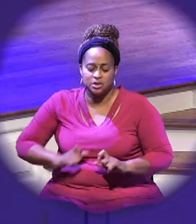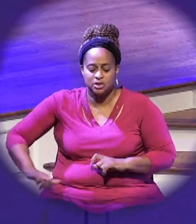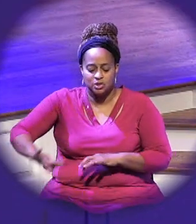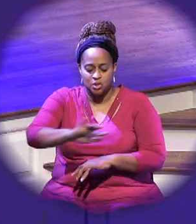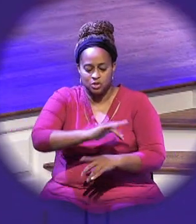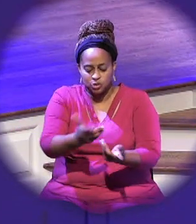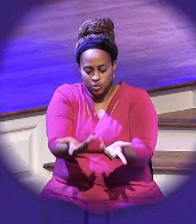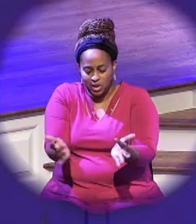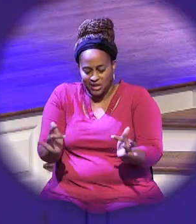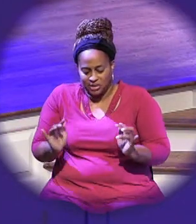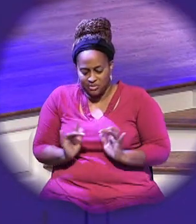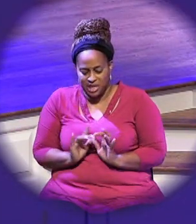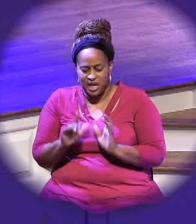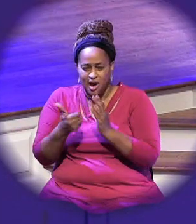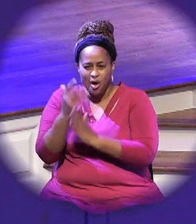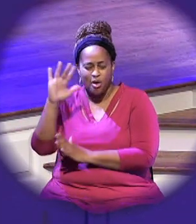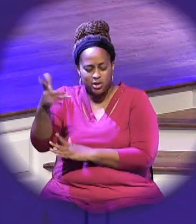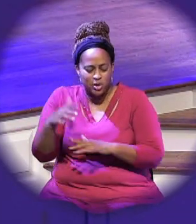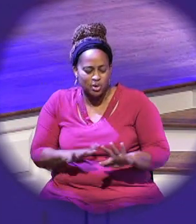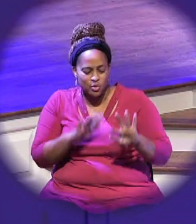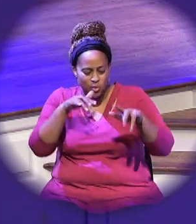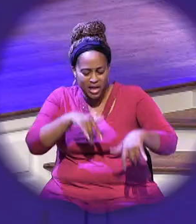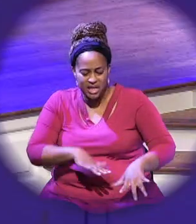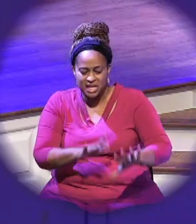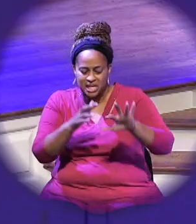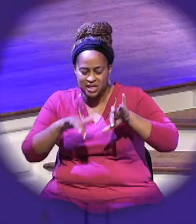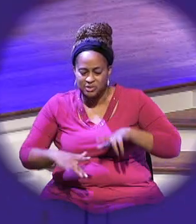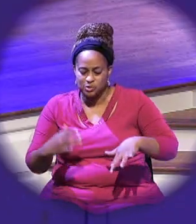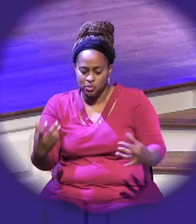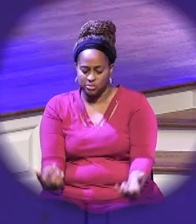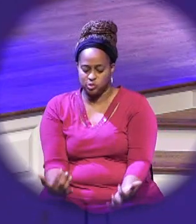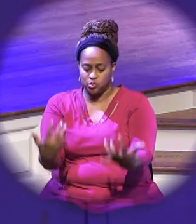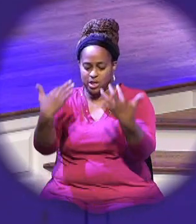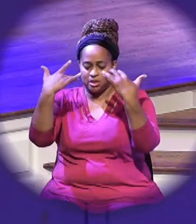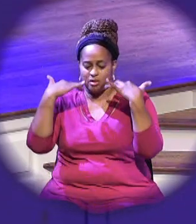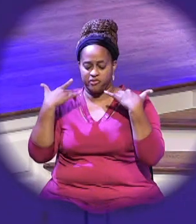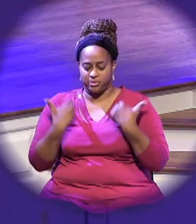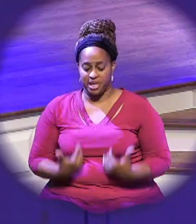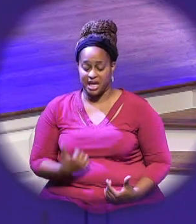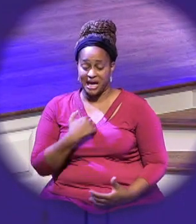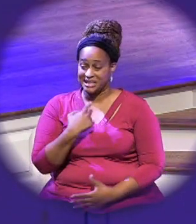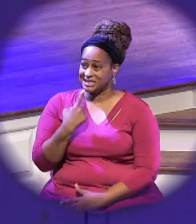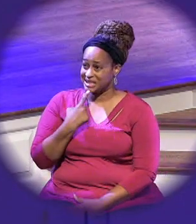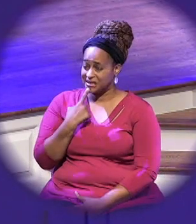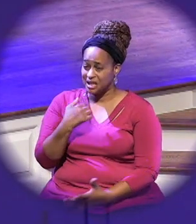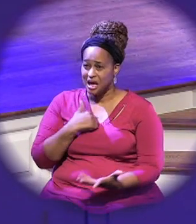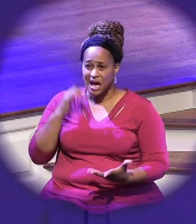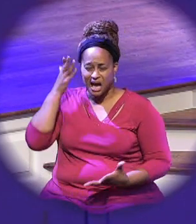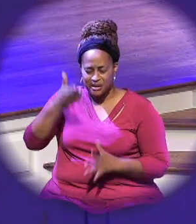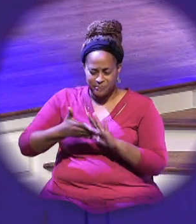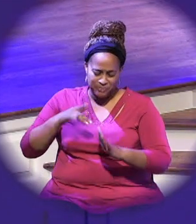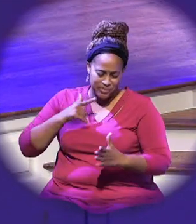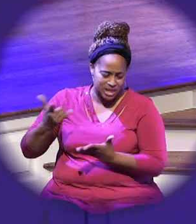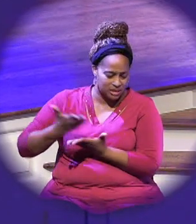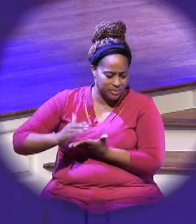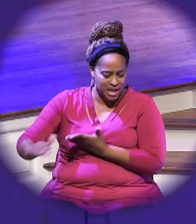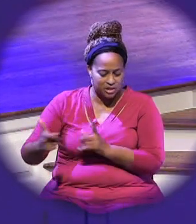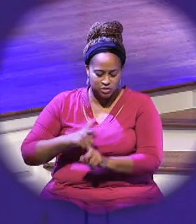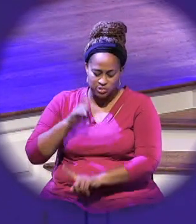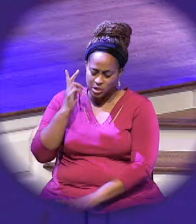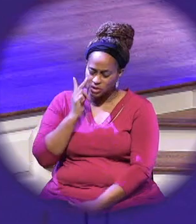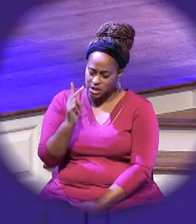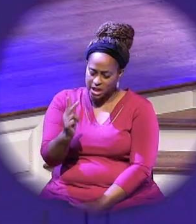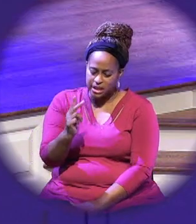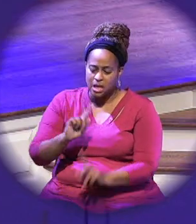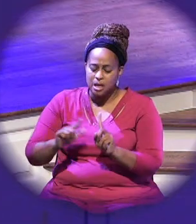me. All your waves and breakers swept over me. I said, 'I have been banished from your sight,